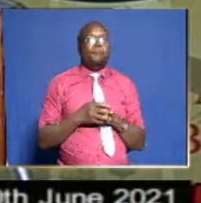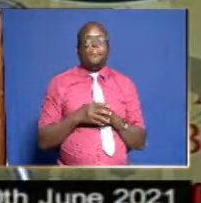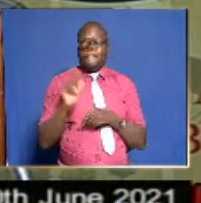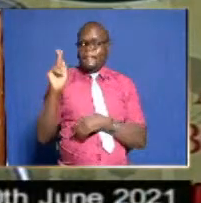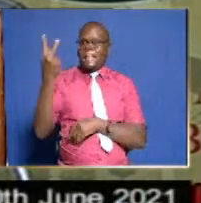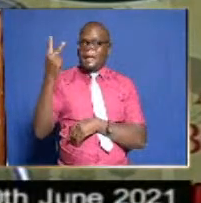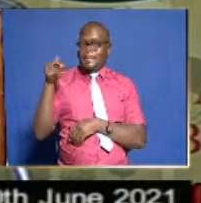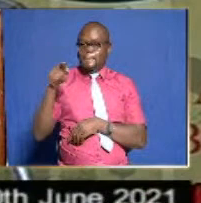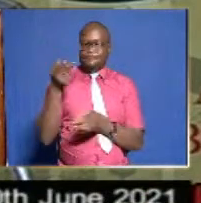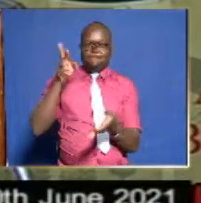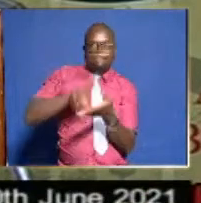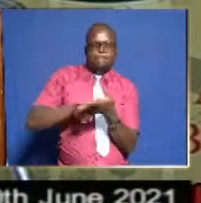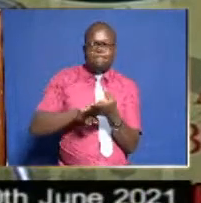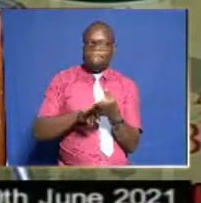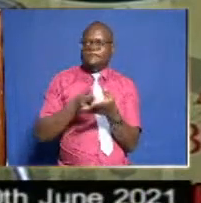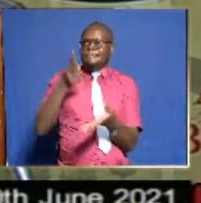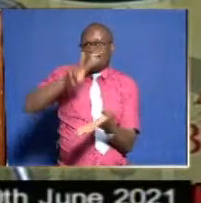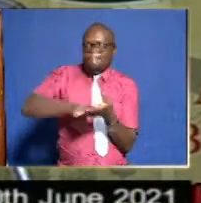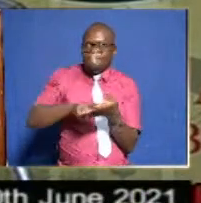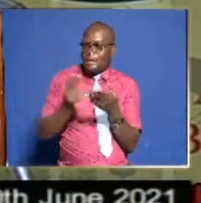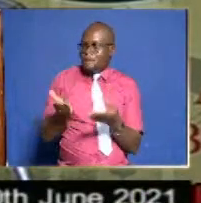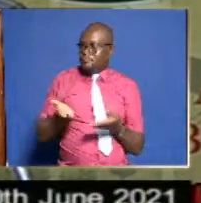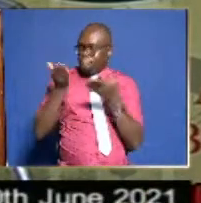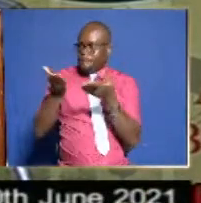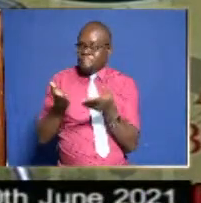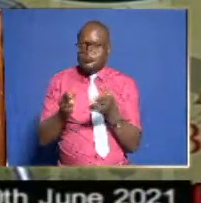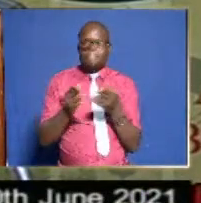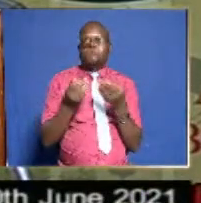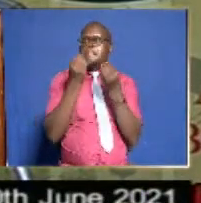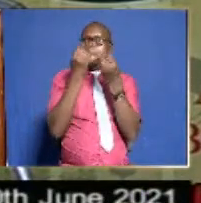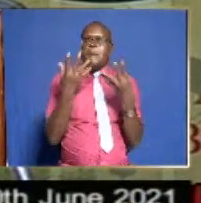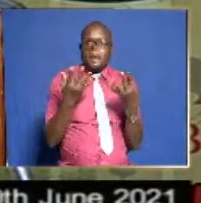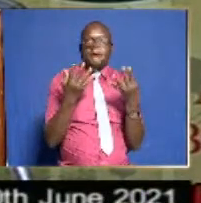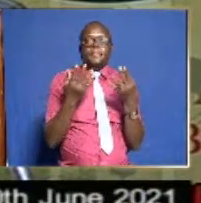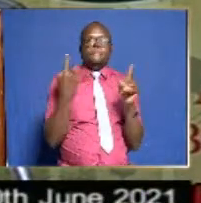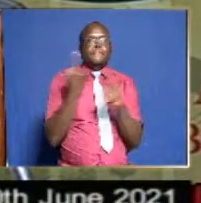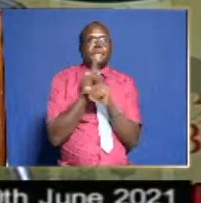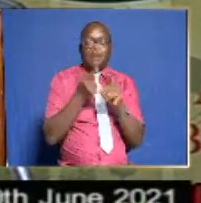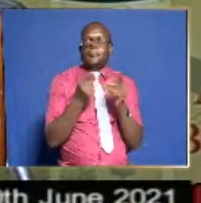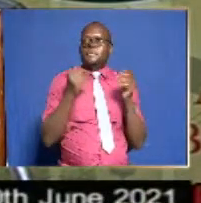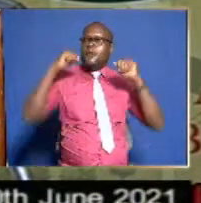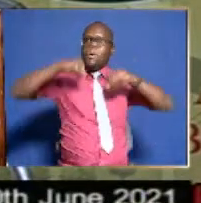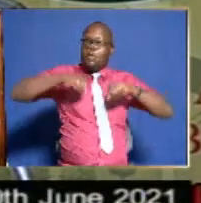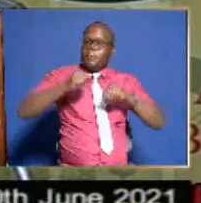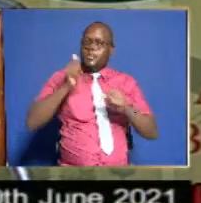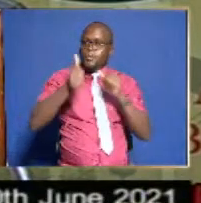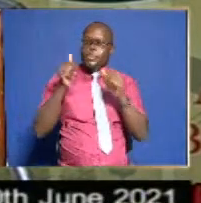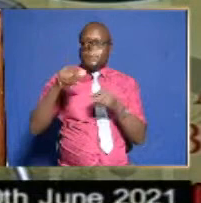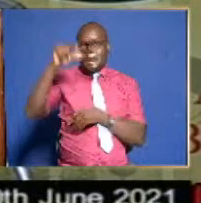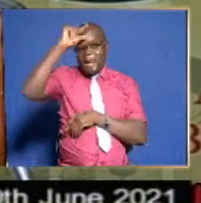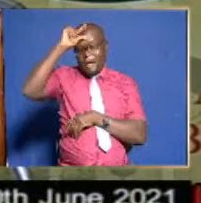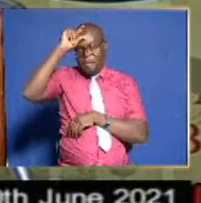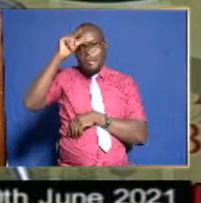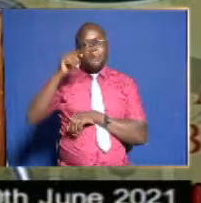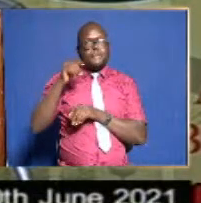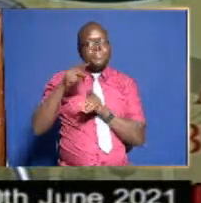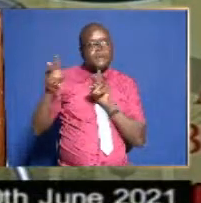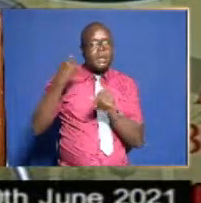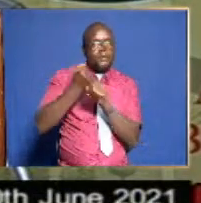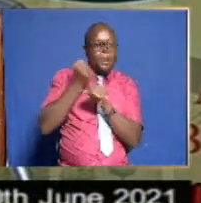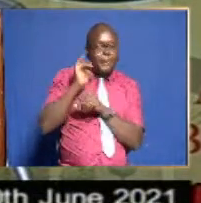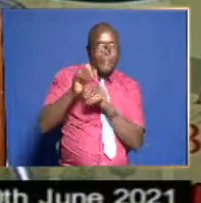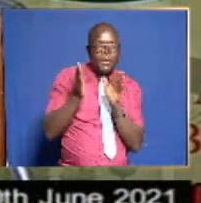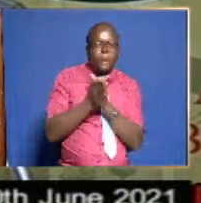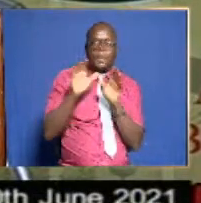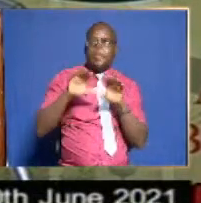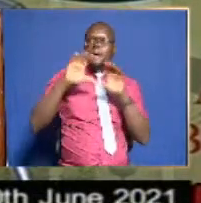Kenya ratified and deposited the multilateral convention for mutual administration assistance in tax matters with the Global